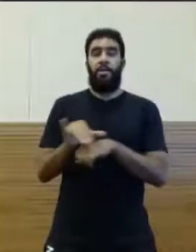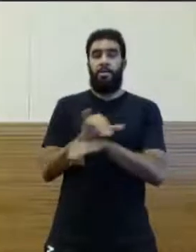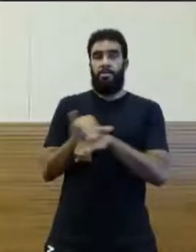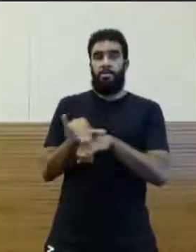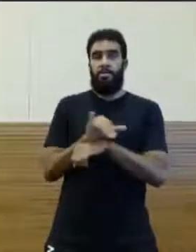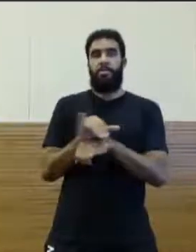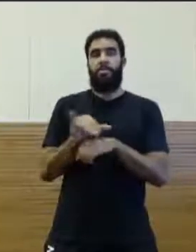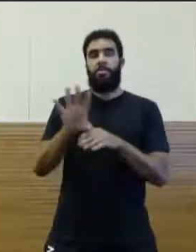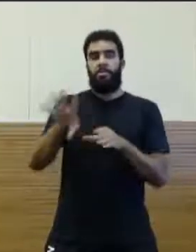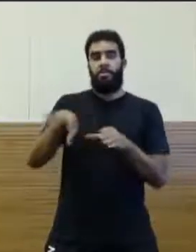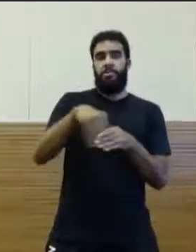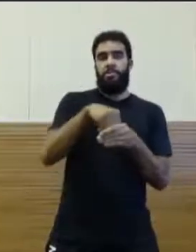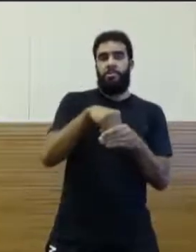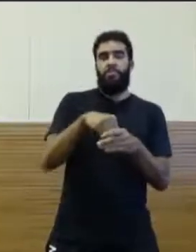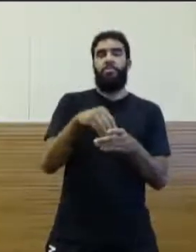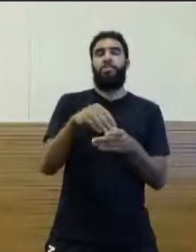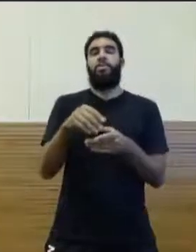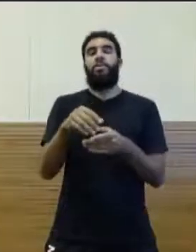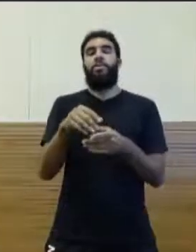In the strategies